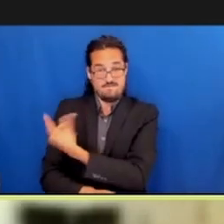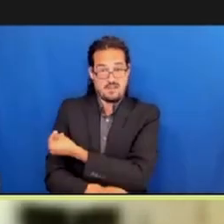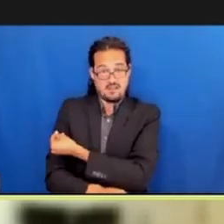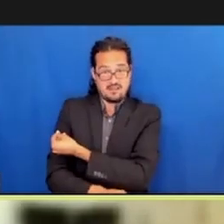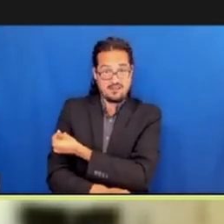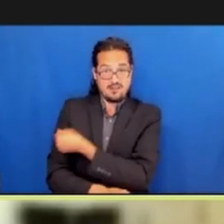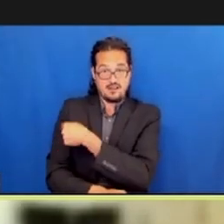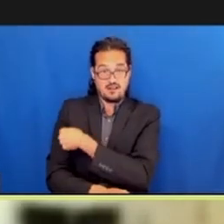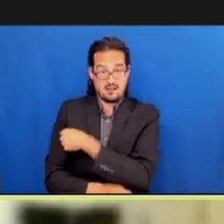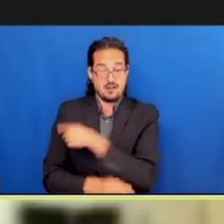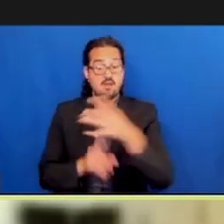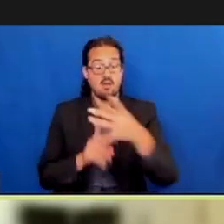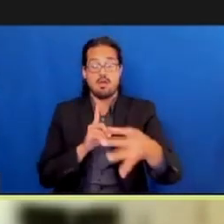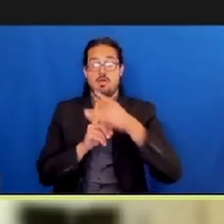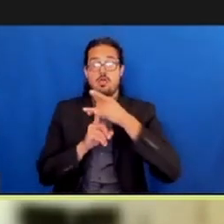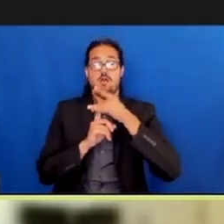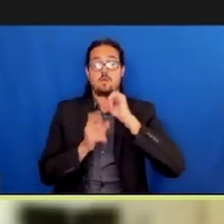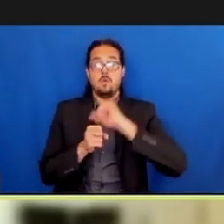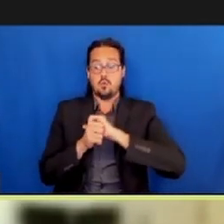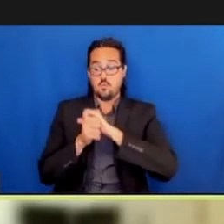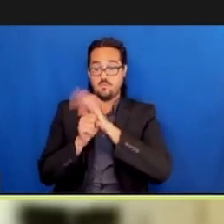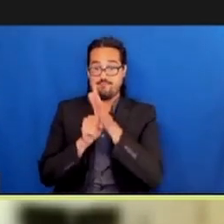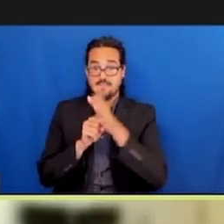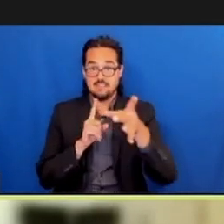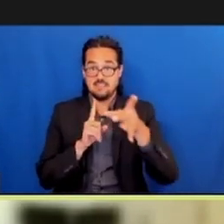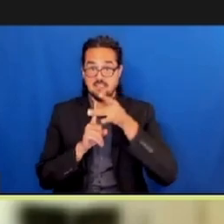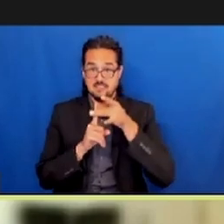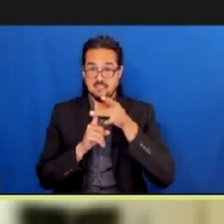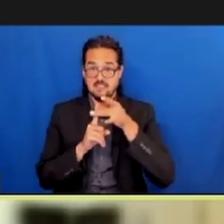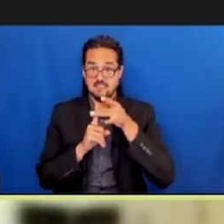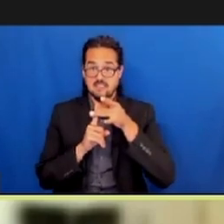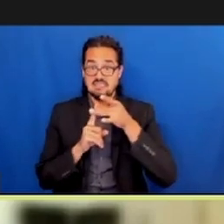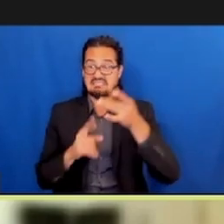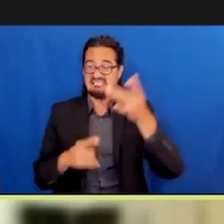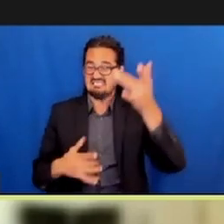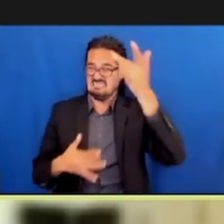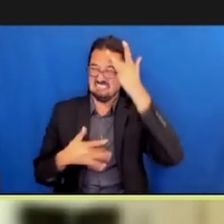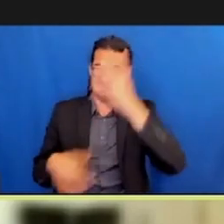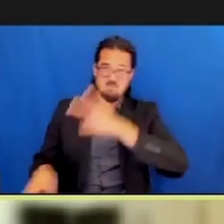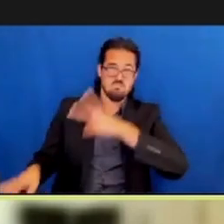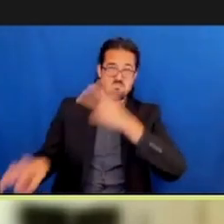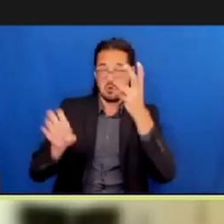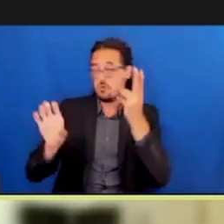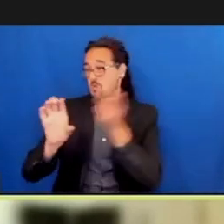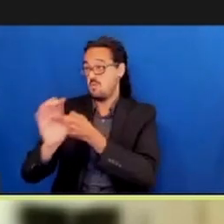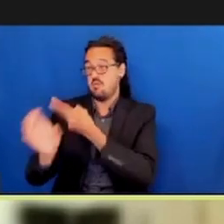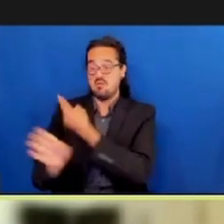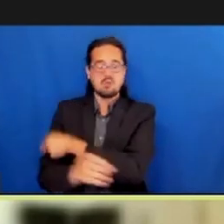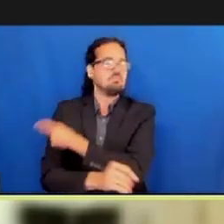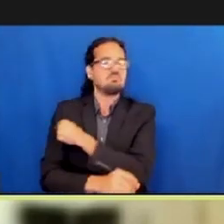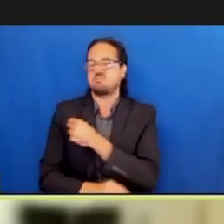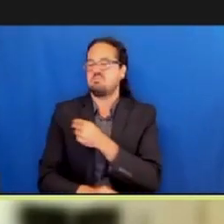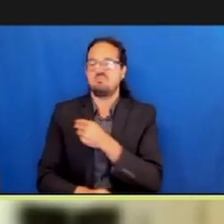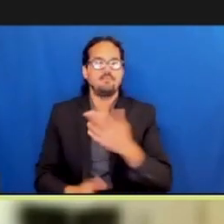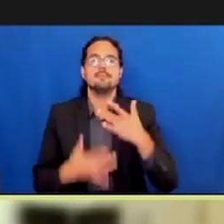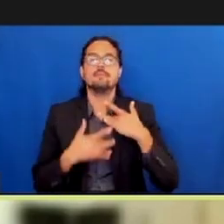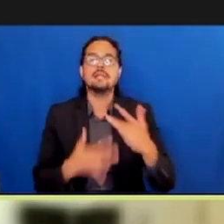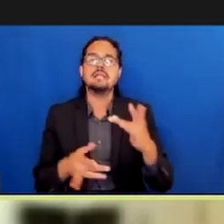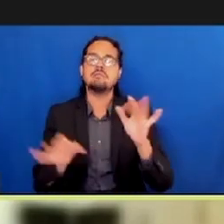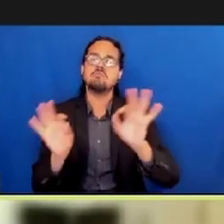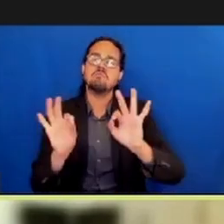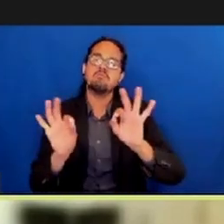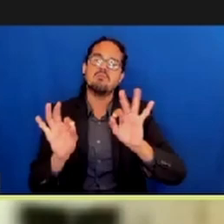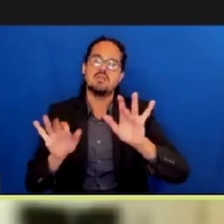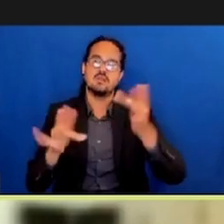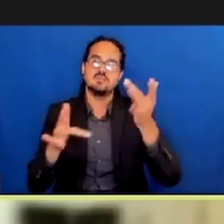So we're in such a better place right now than we thought we would be a year ago. Who still needs to mask? I think both Dr. Willis